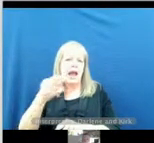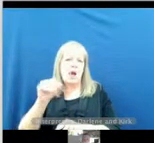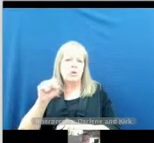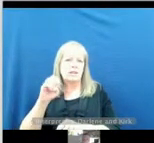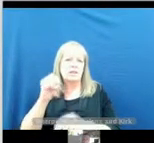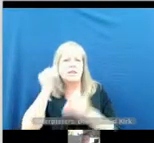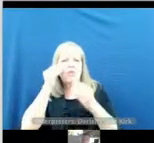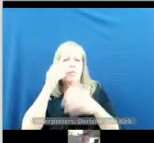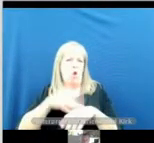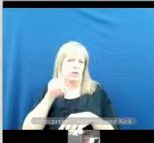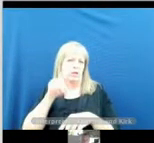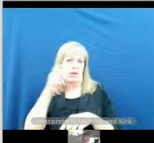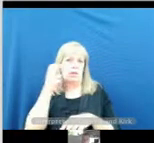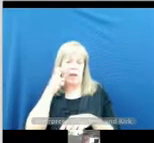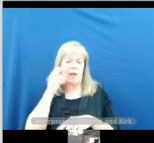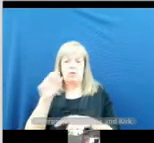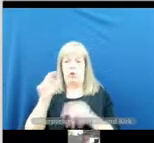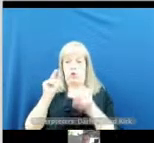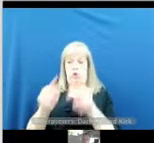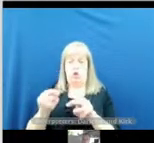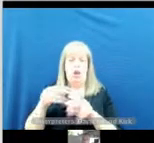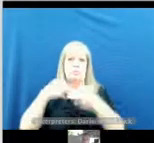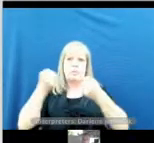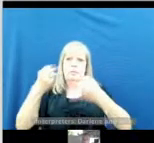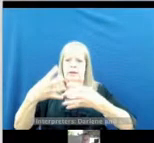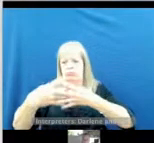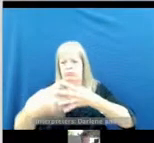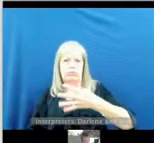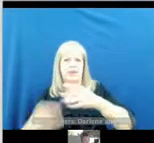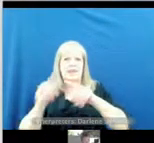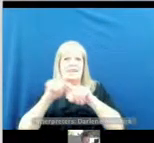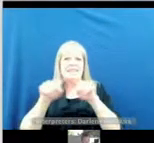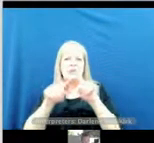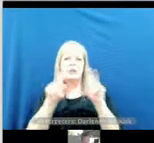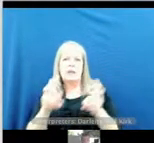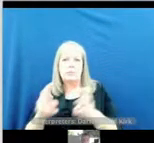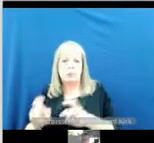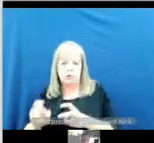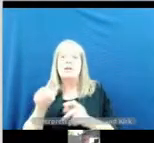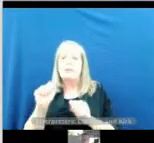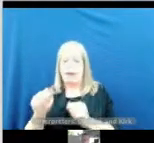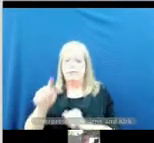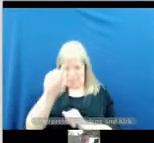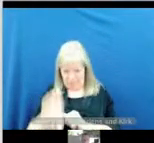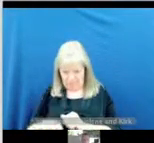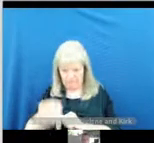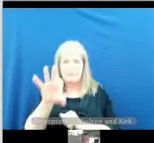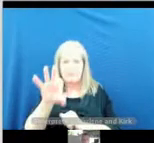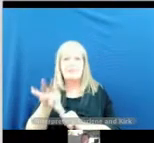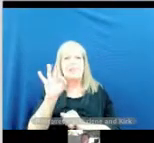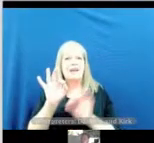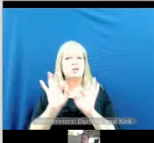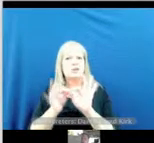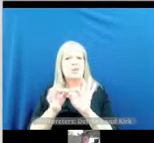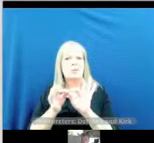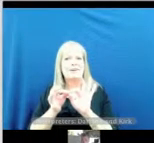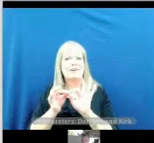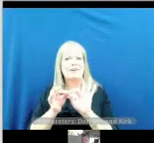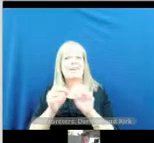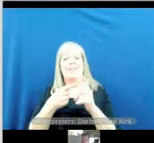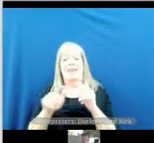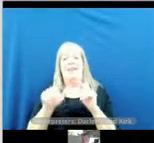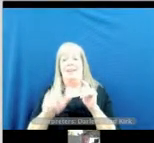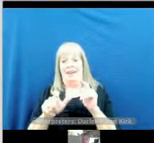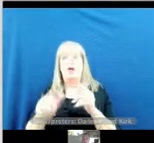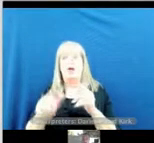There's a list of different subjects, and you go to the topic that says interpreting, And under there, you'll see a whole host of